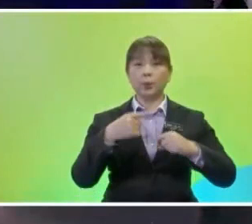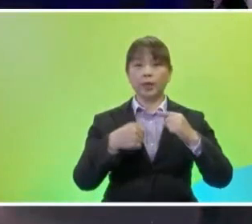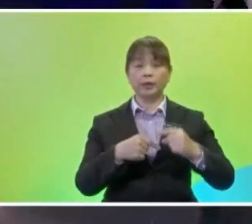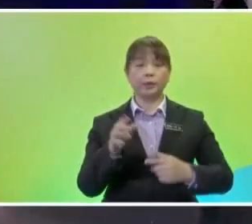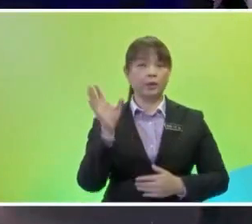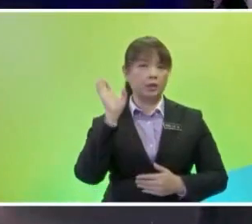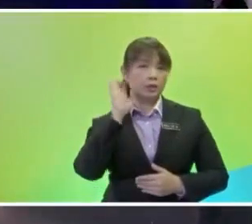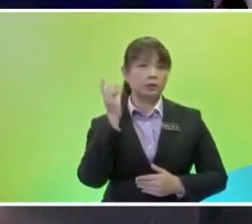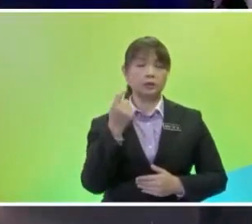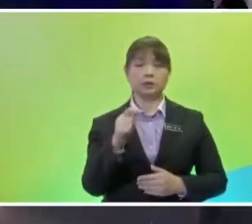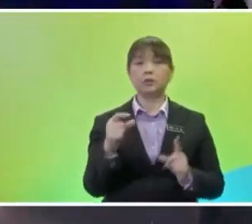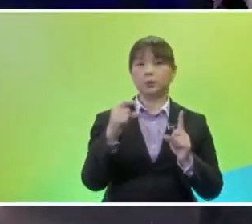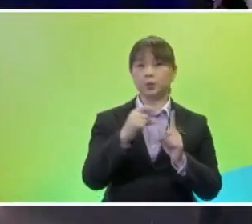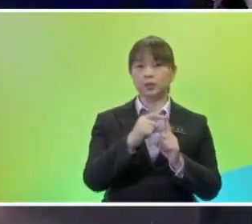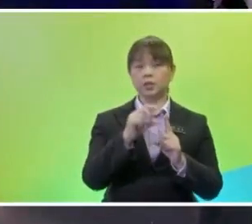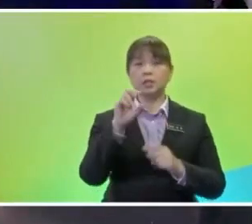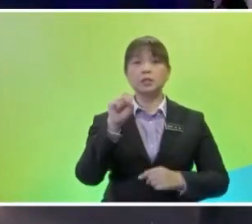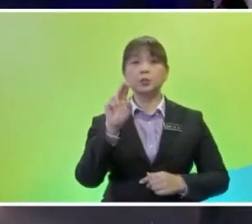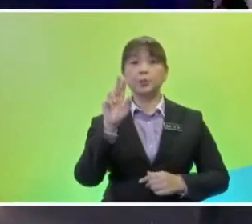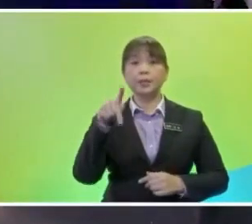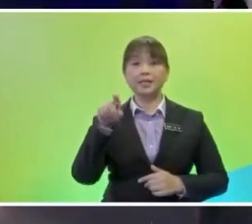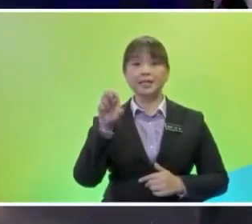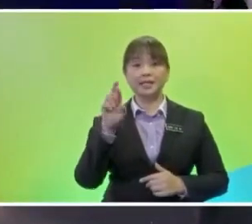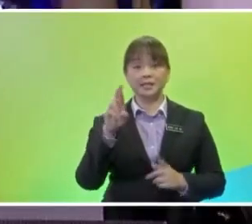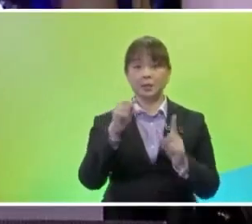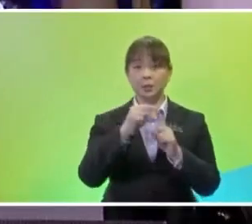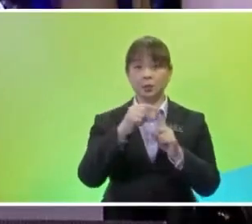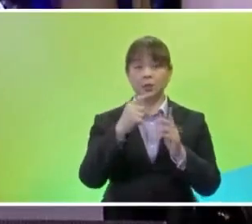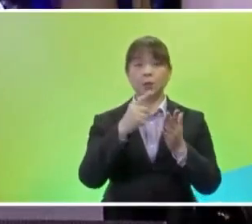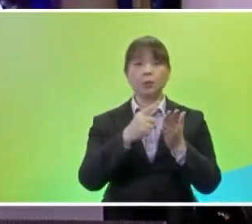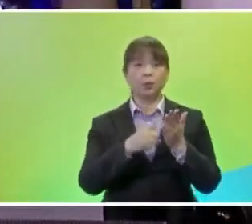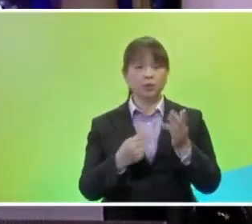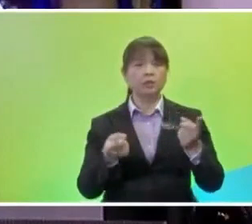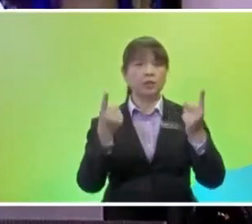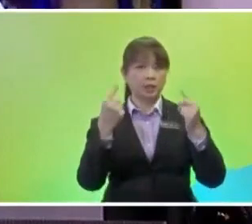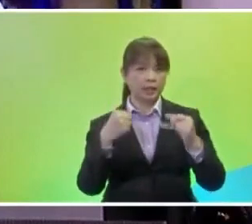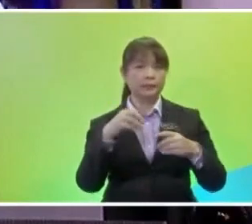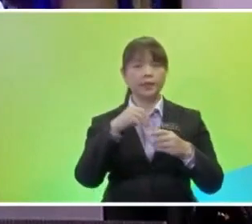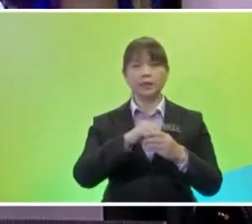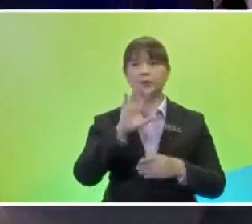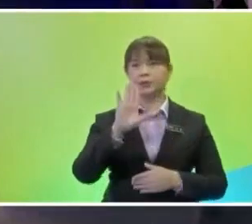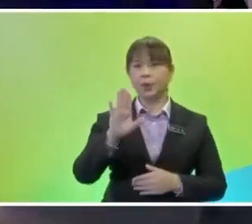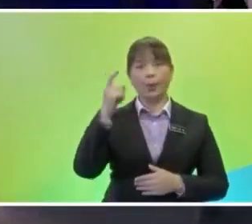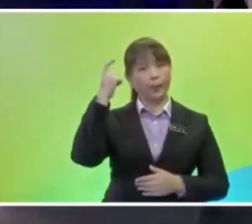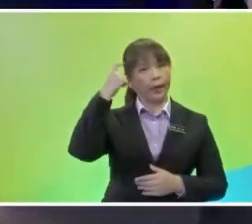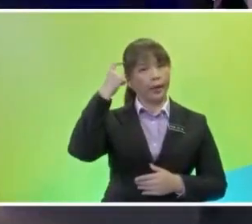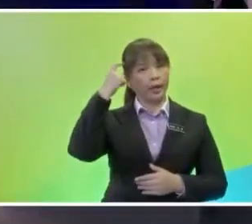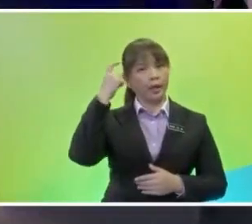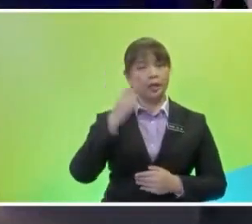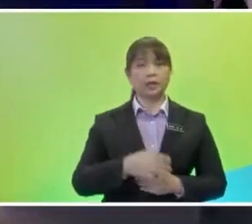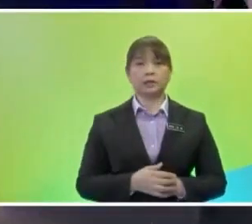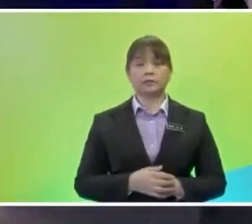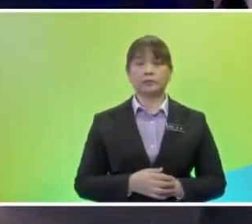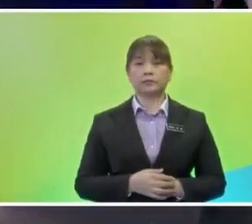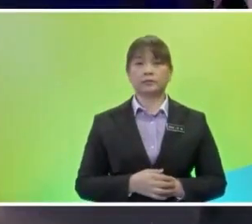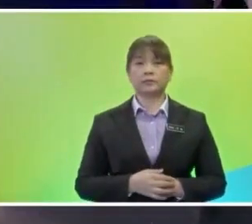super, what is the first thing that comes to your mind? Superman. Superman. Who is Superman?